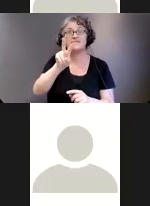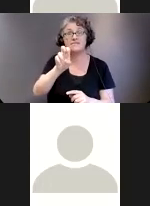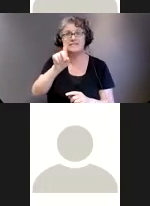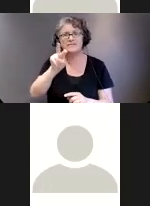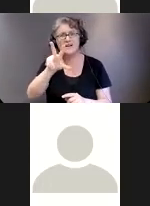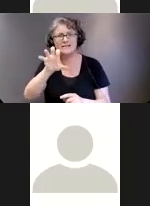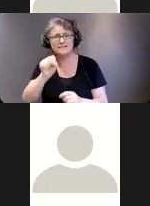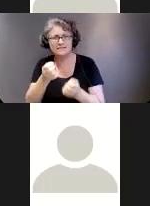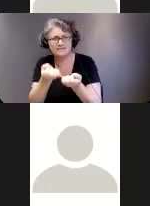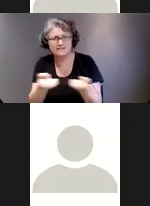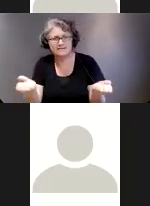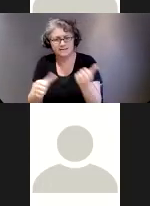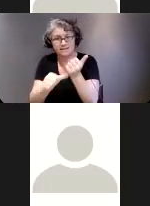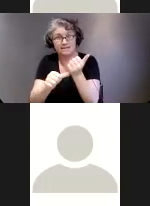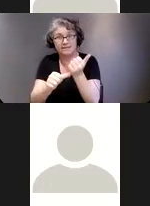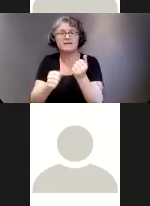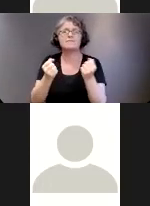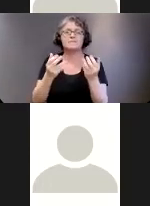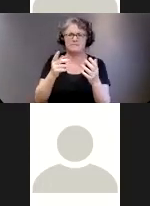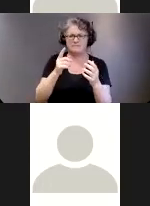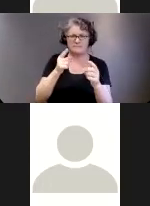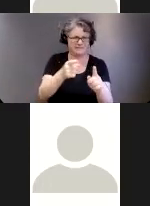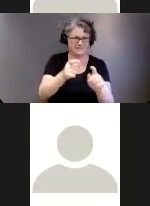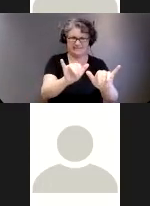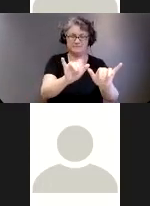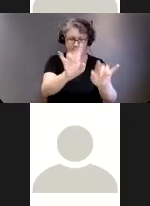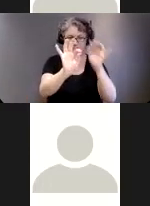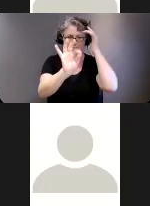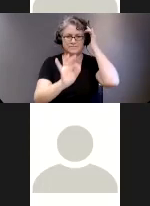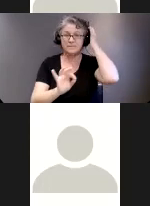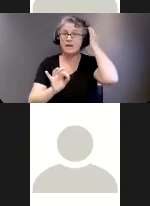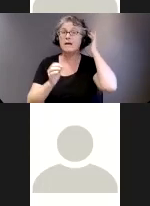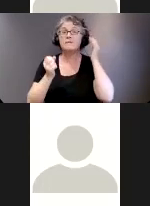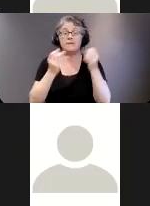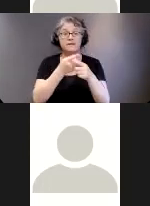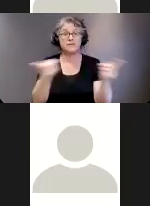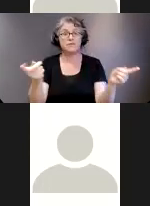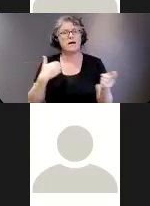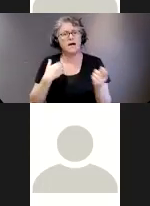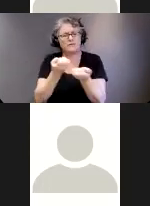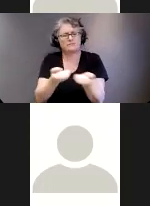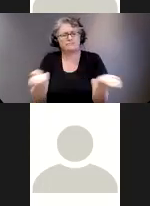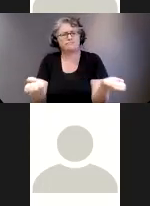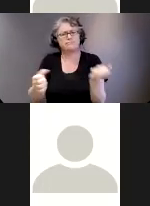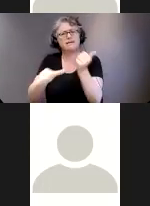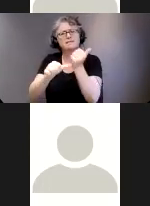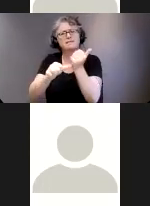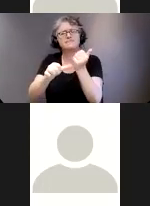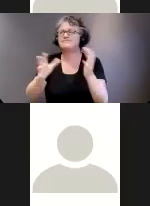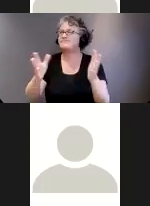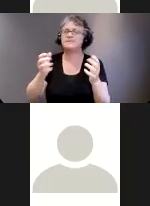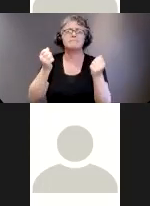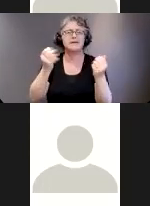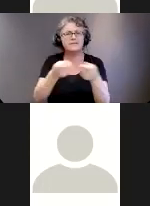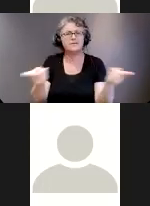Many of you, if you want to just stick on that slide for a sec, many of you have assisted devices, many of you